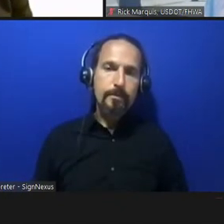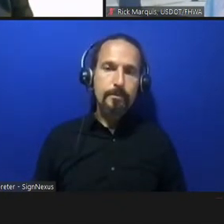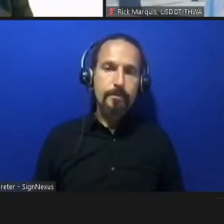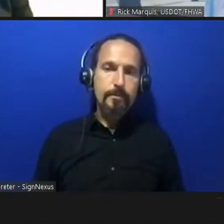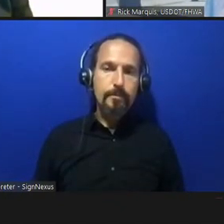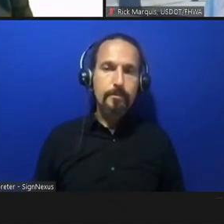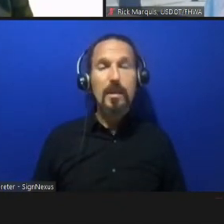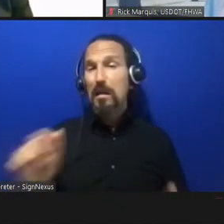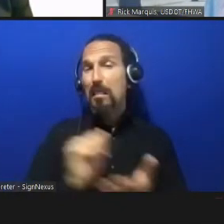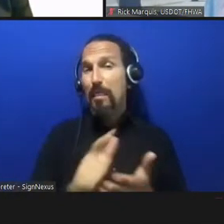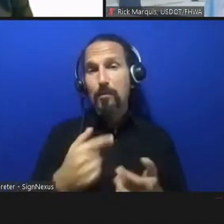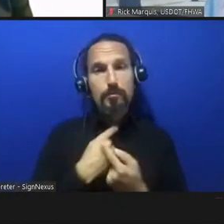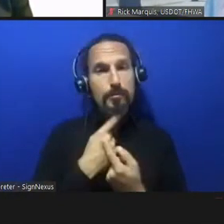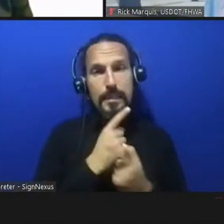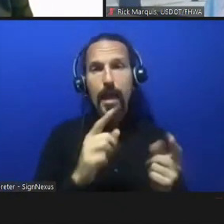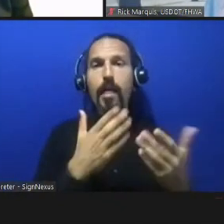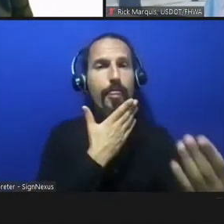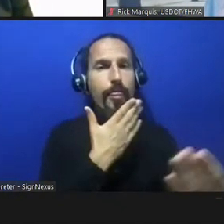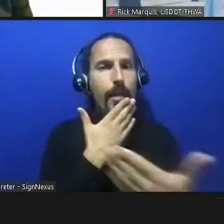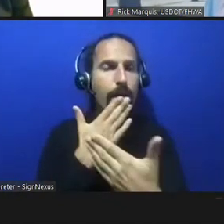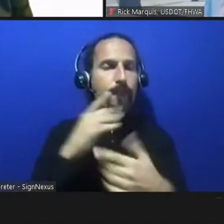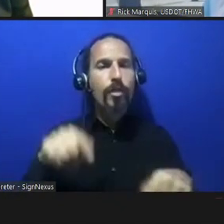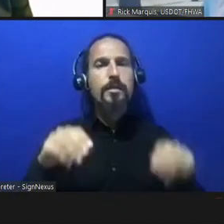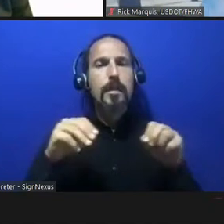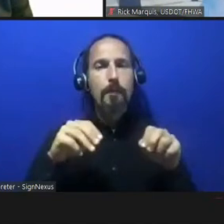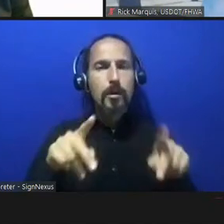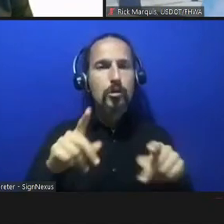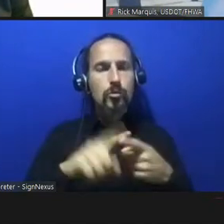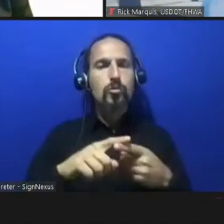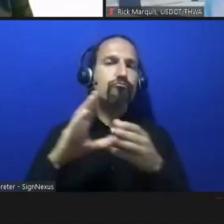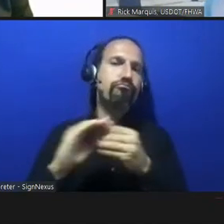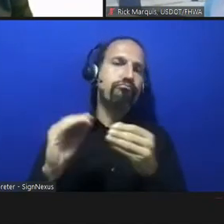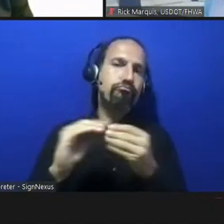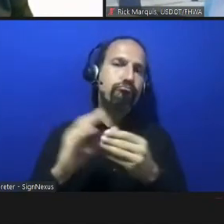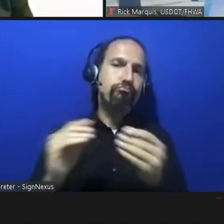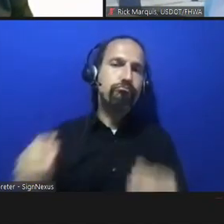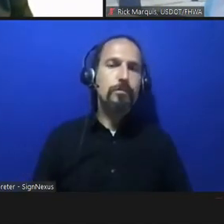that's all i have to say thank you so much for this opportunity to speak